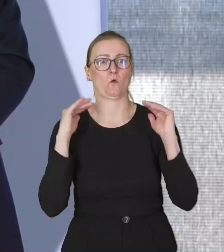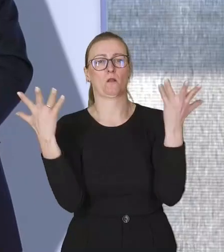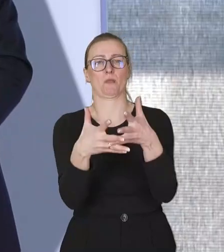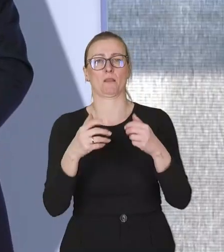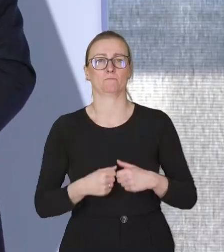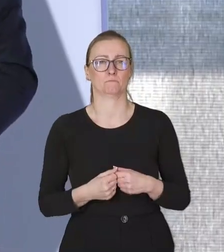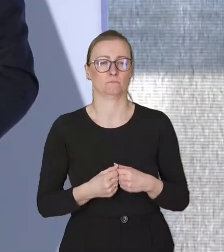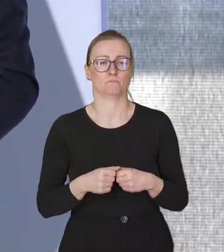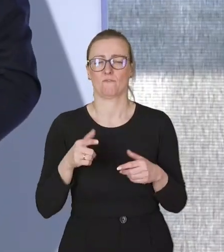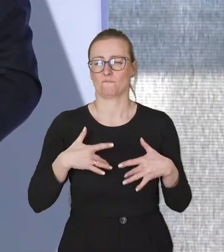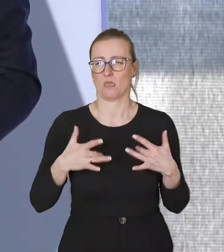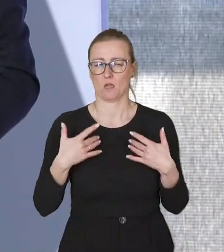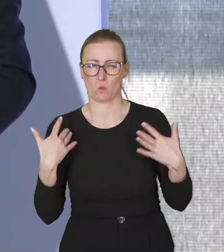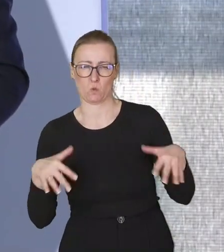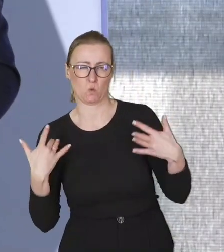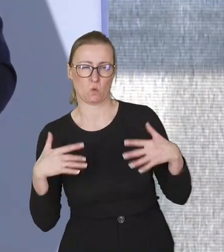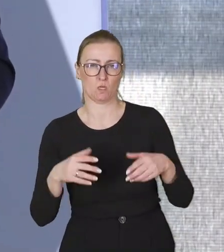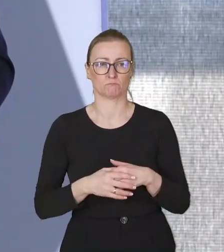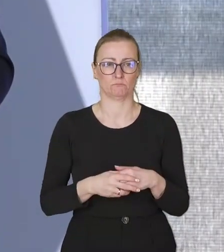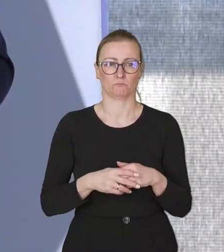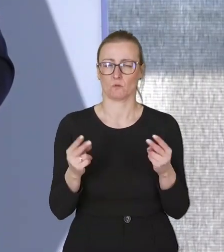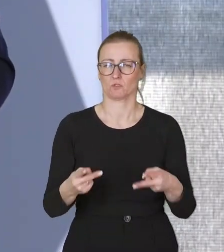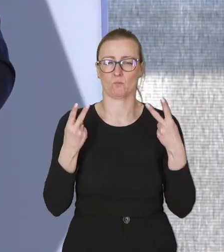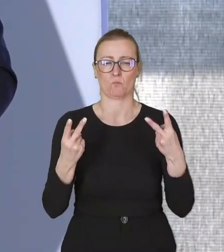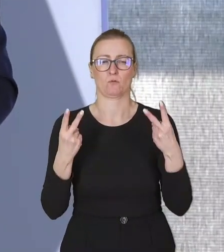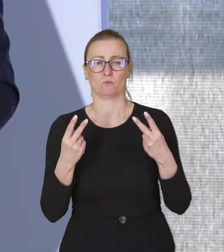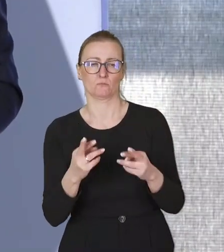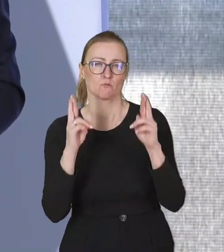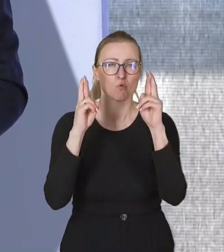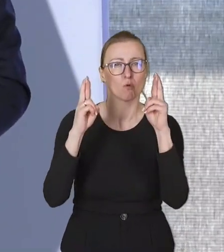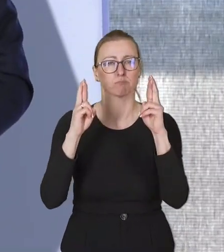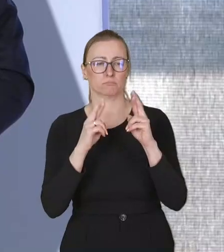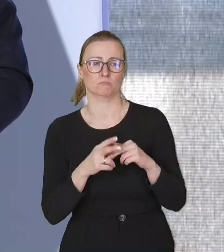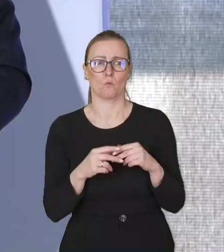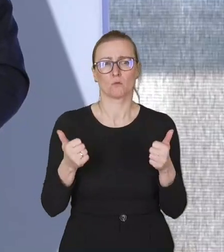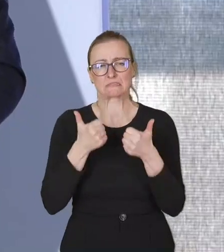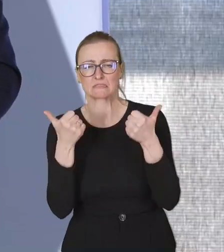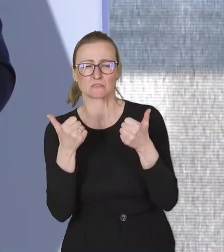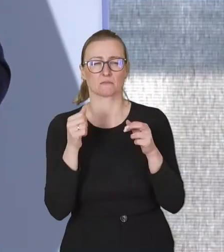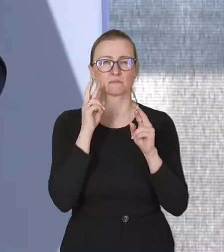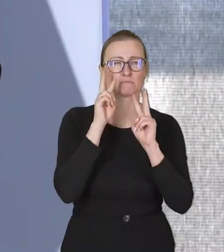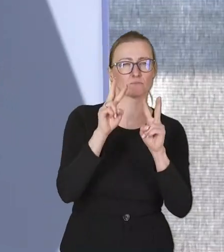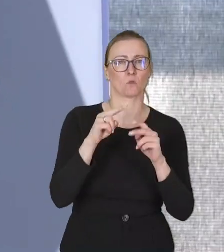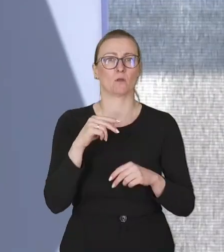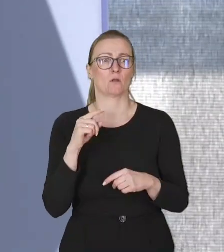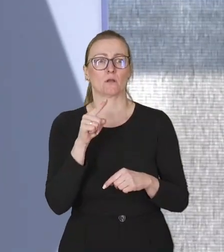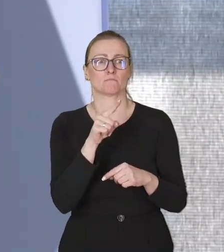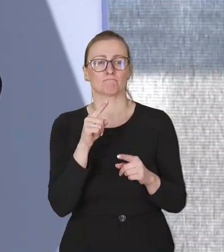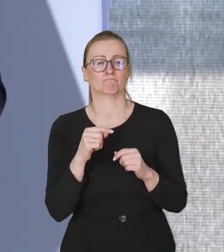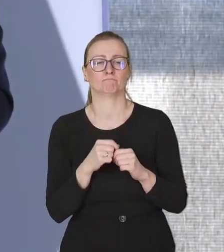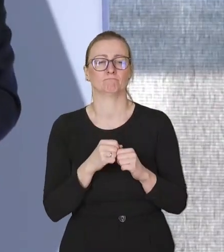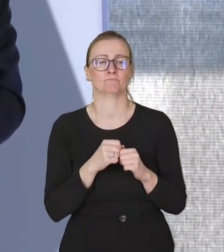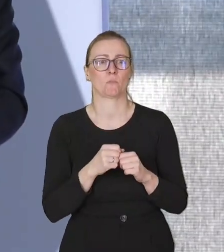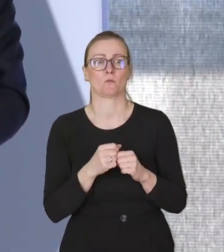the right identification of the priorities. But the question is, the priorities should be set up bottom-up